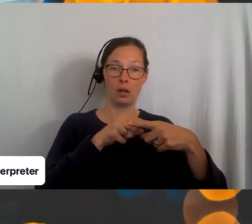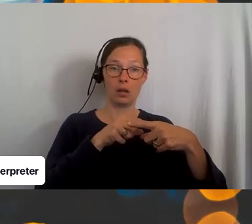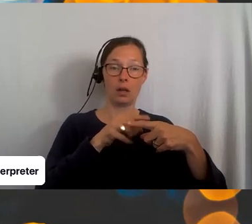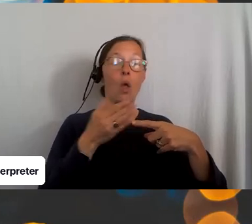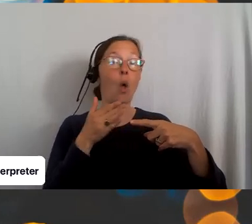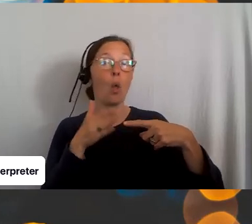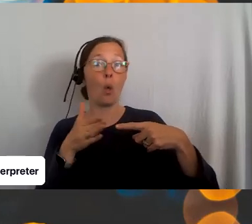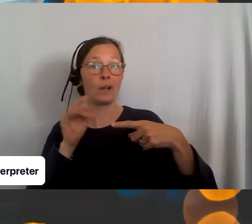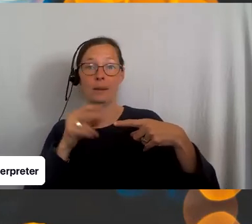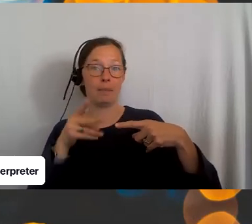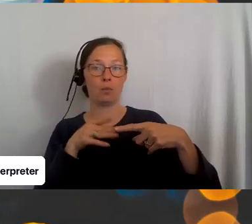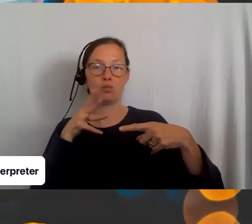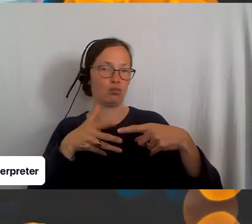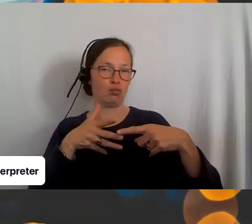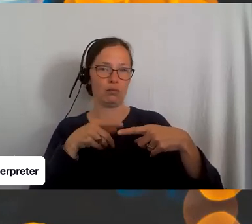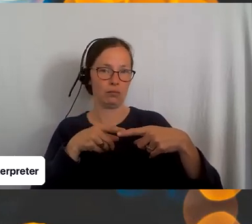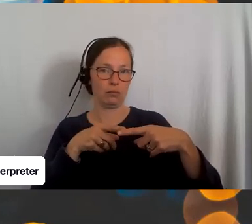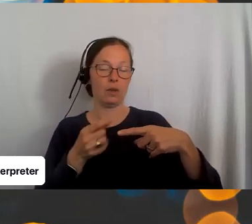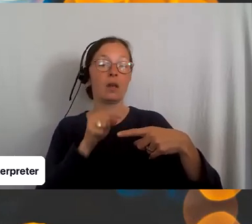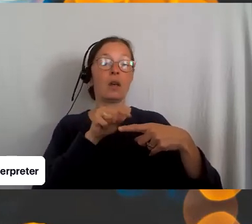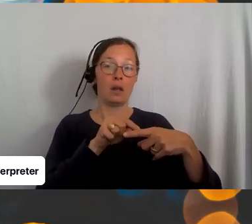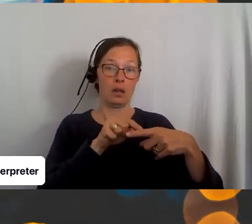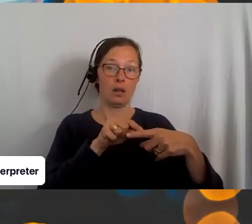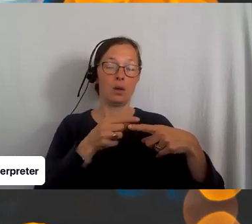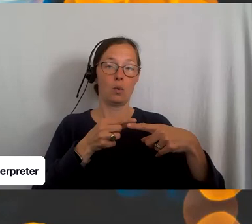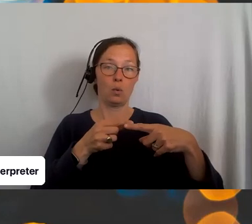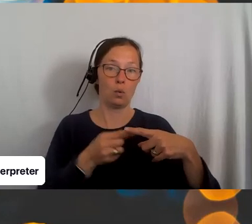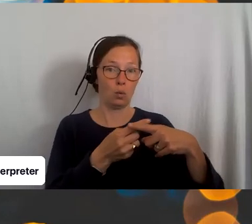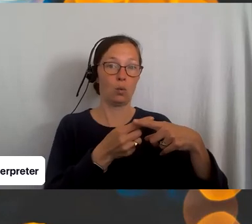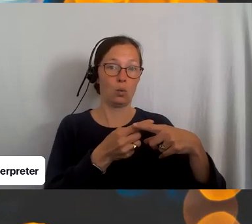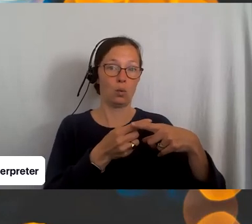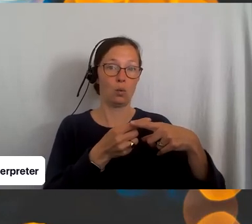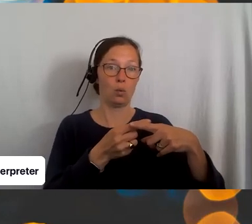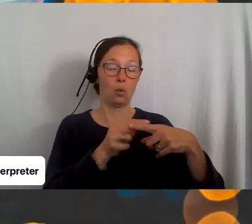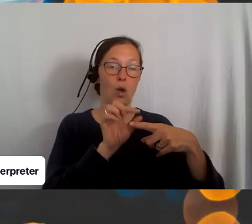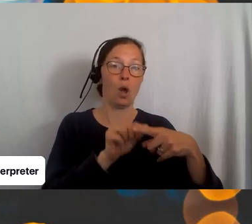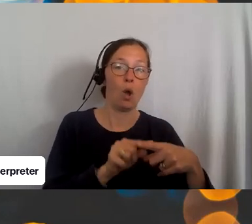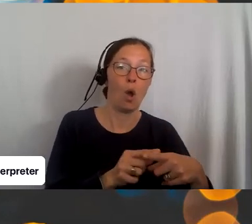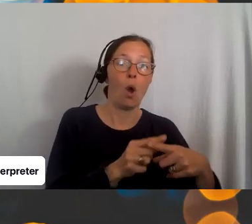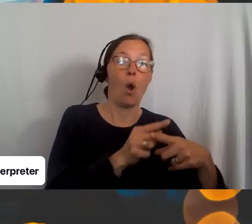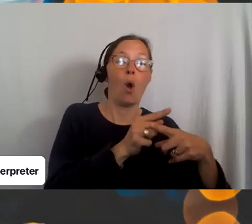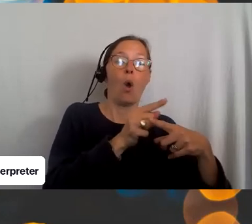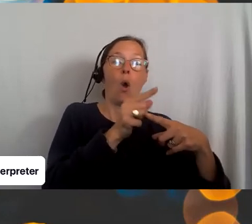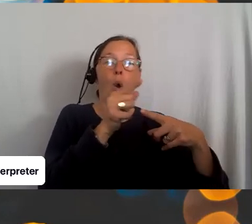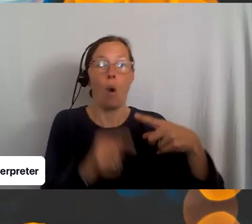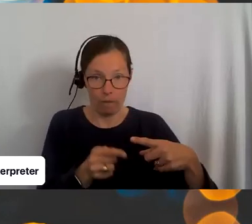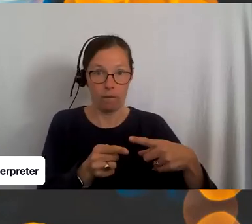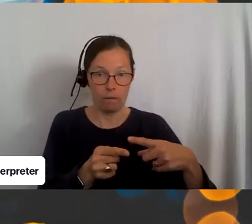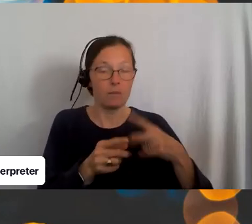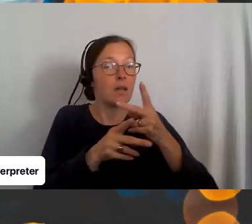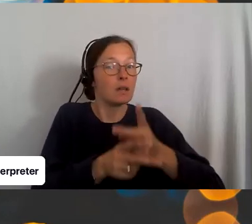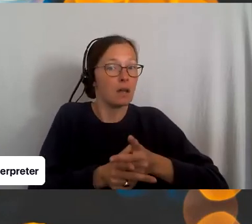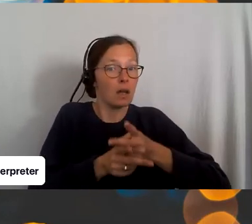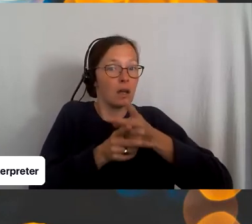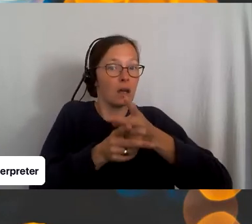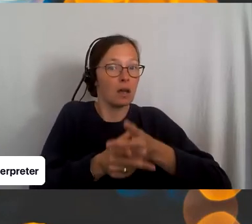tip, put the tip of the left-hand needle through, lift it up and over, carefully